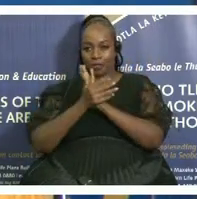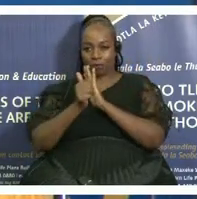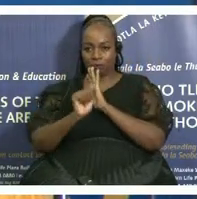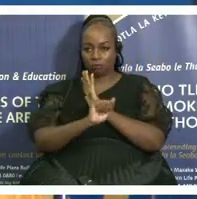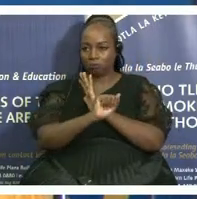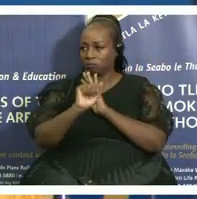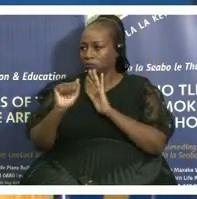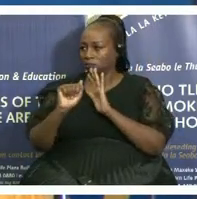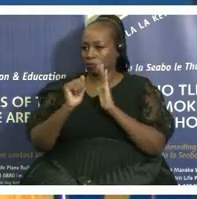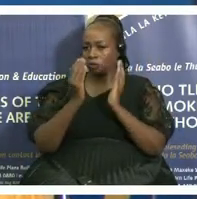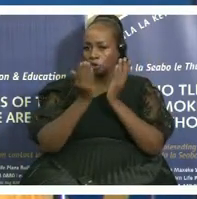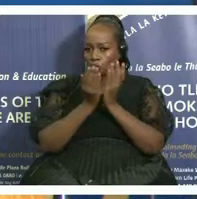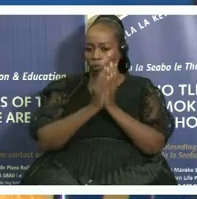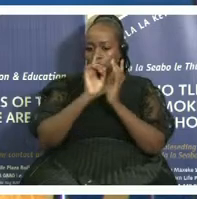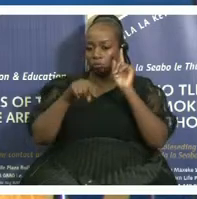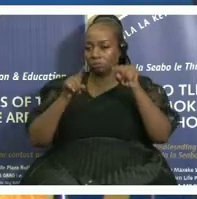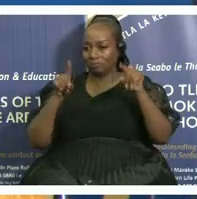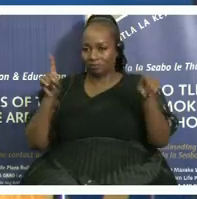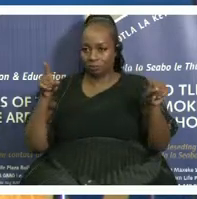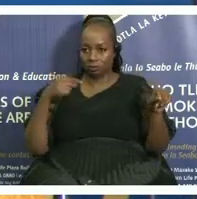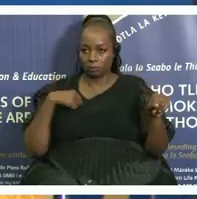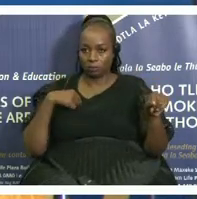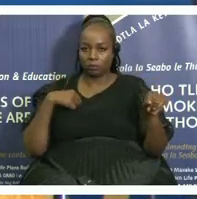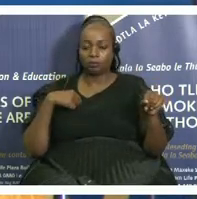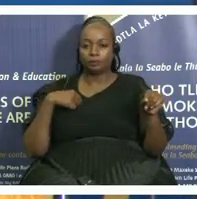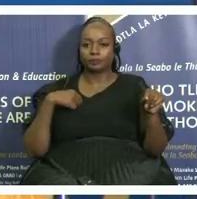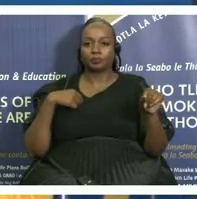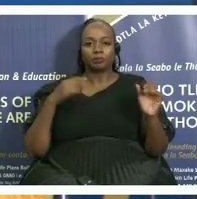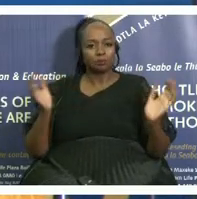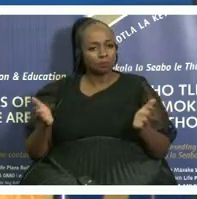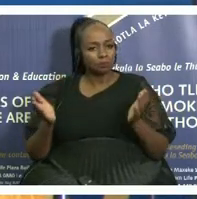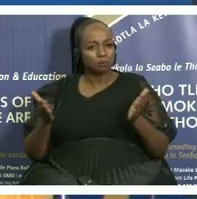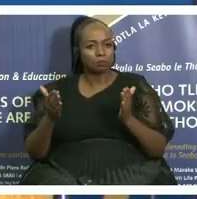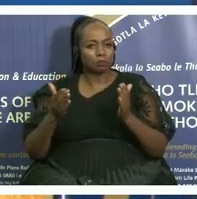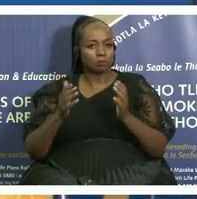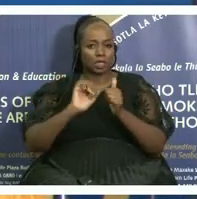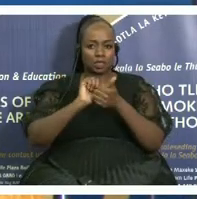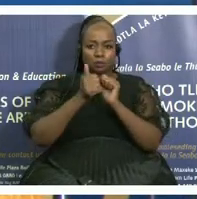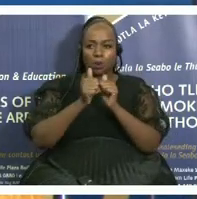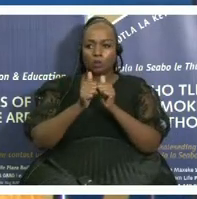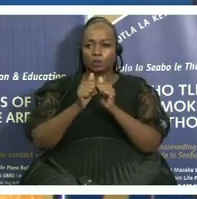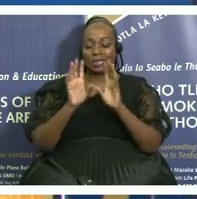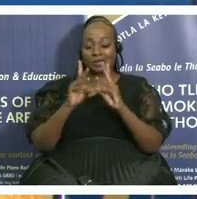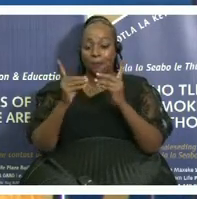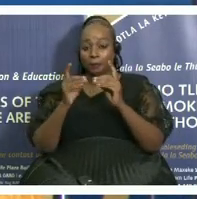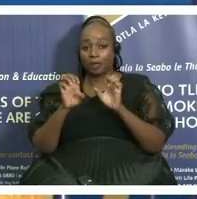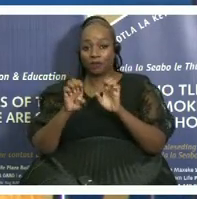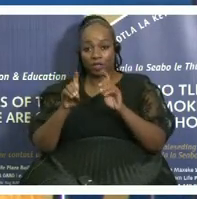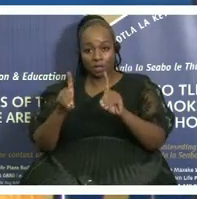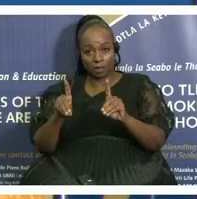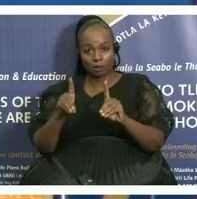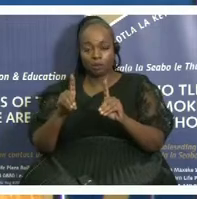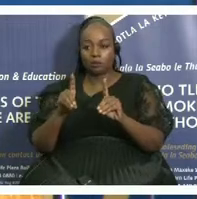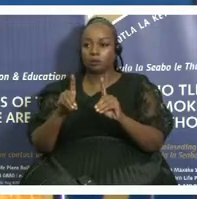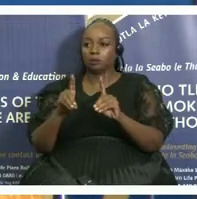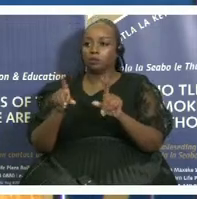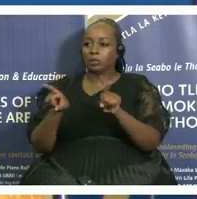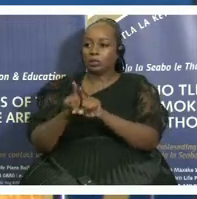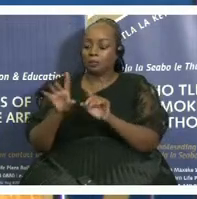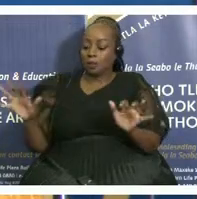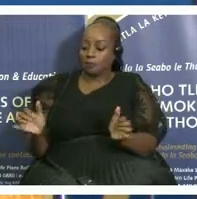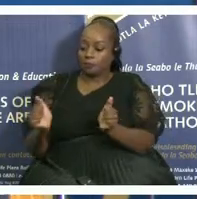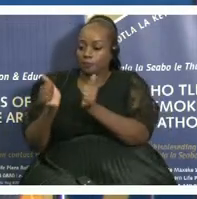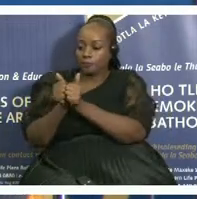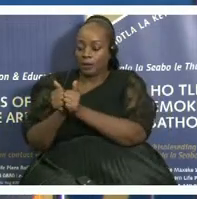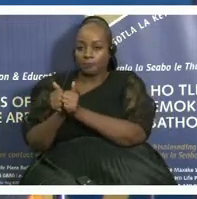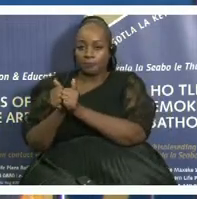school sports. The Department of Sport, Arts, Culture and Recreation supported the school sport initiative through sport